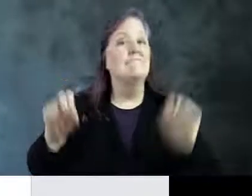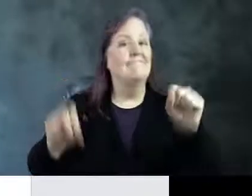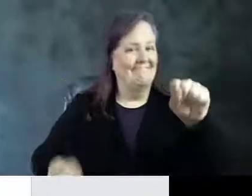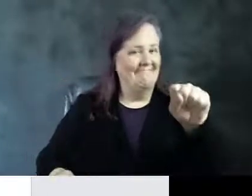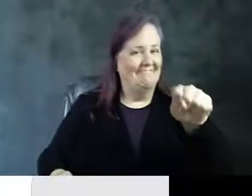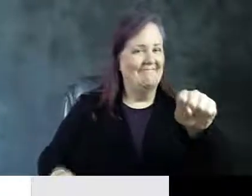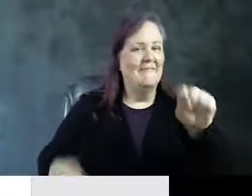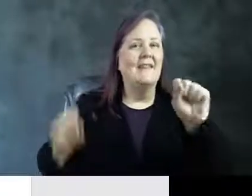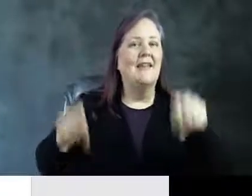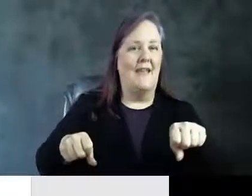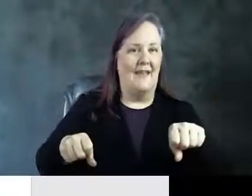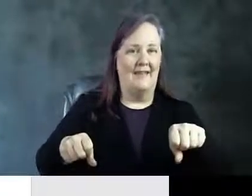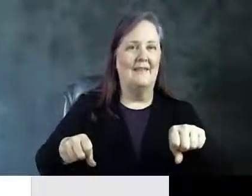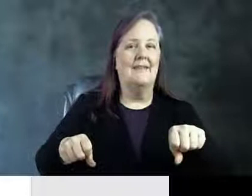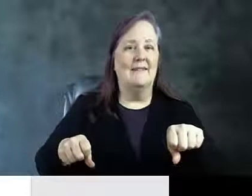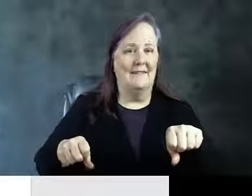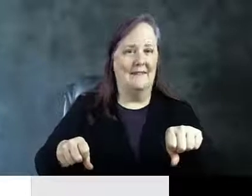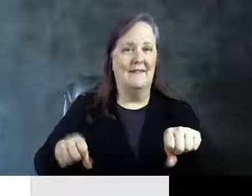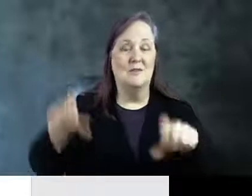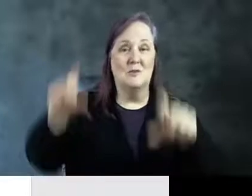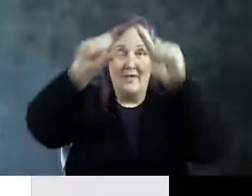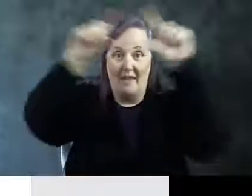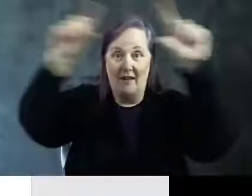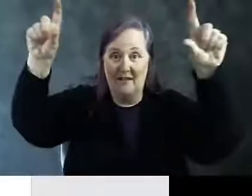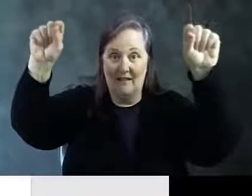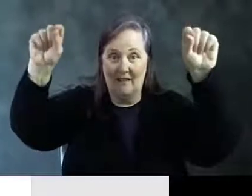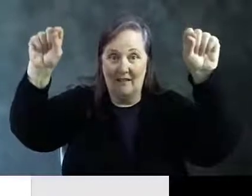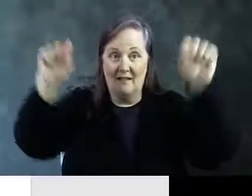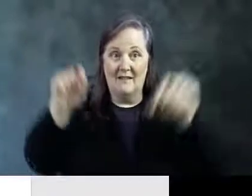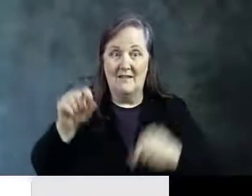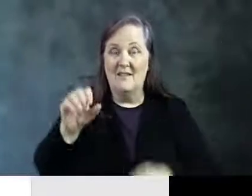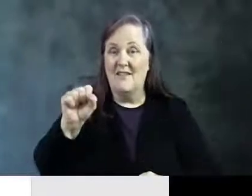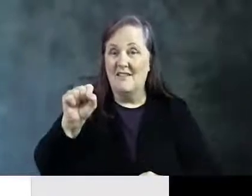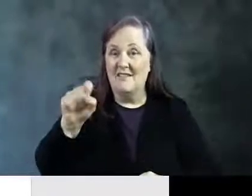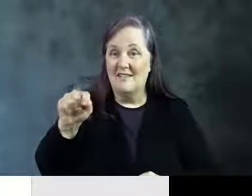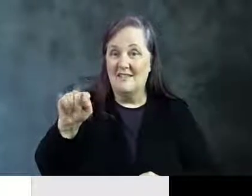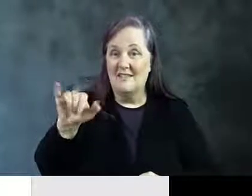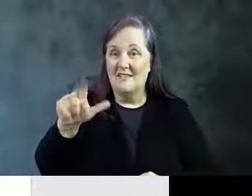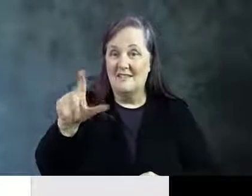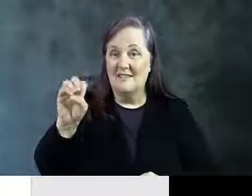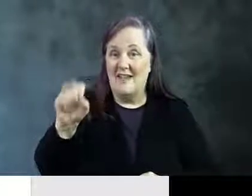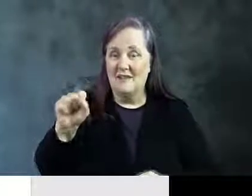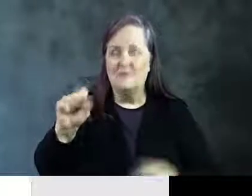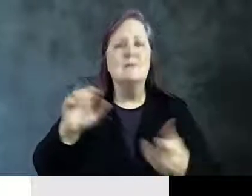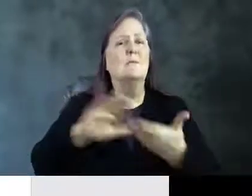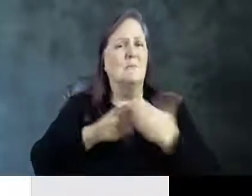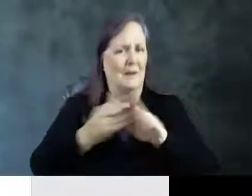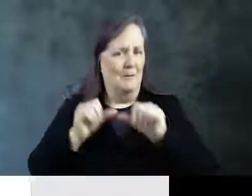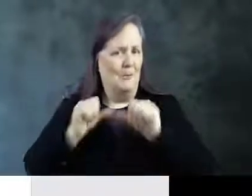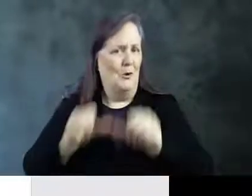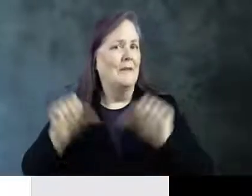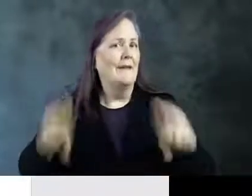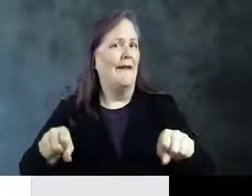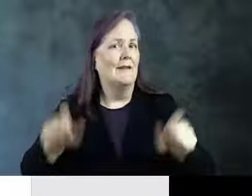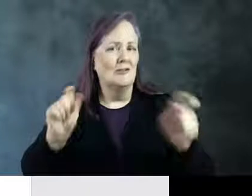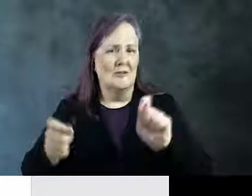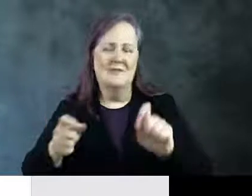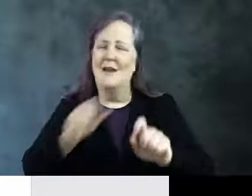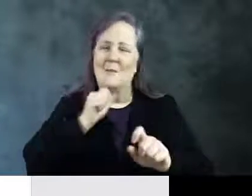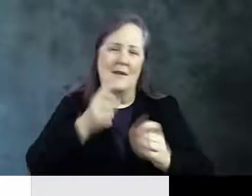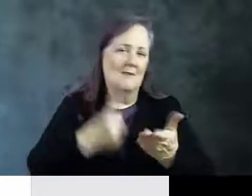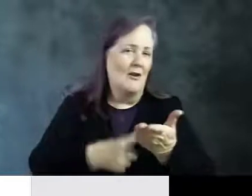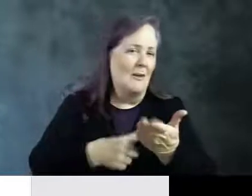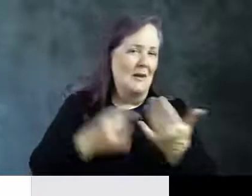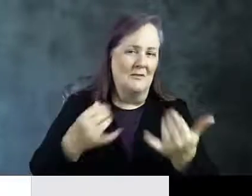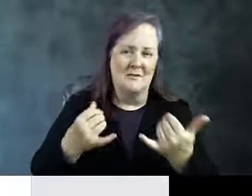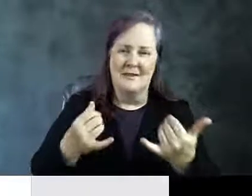you can come in here and you can change these styles to be permanent anytime you open up Word. I'm not going to cover that today.